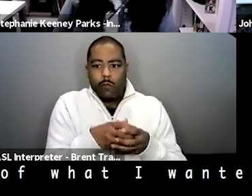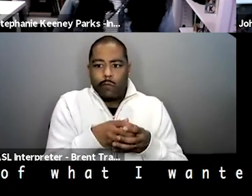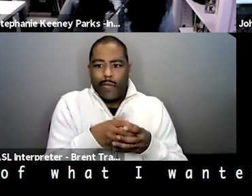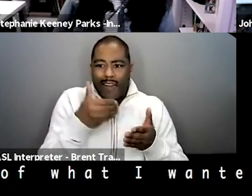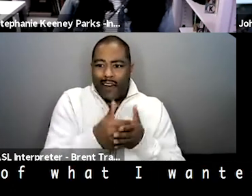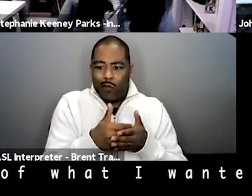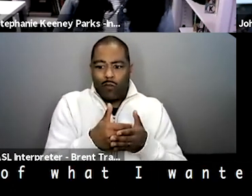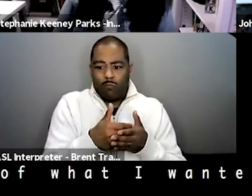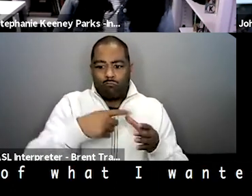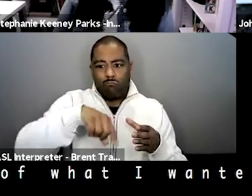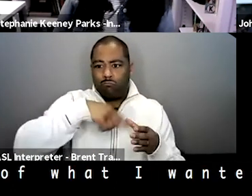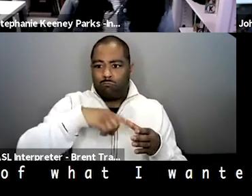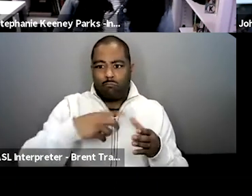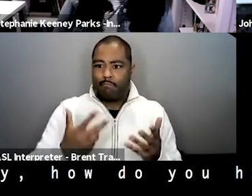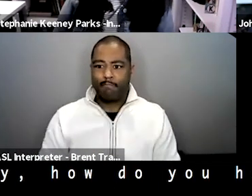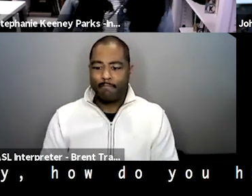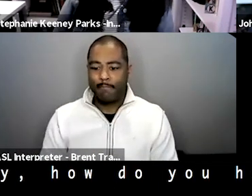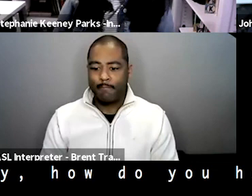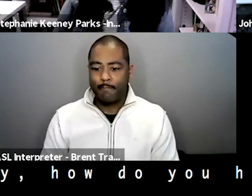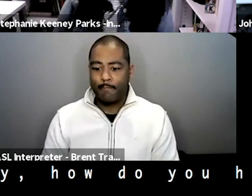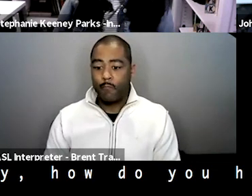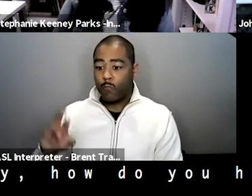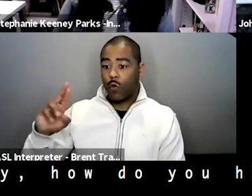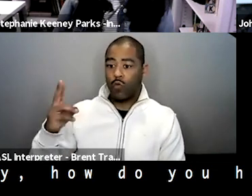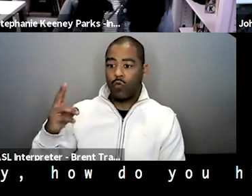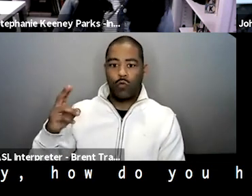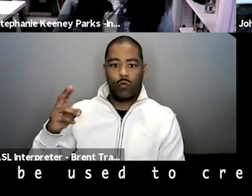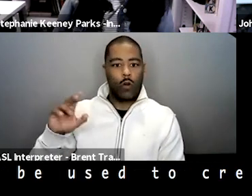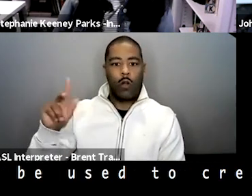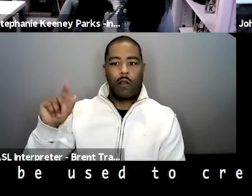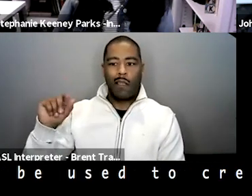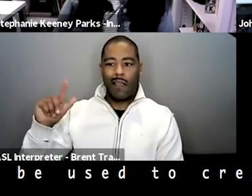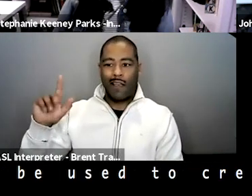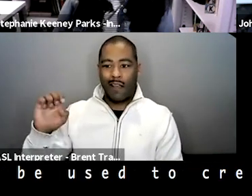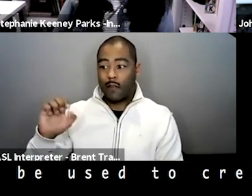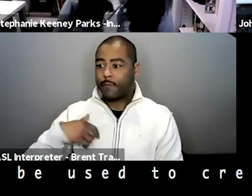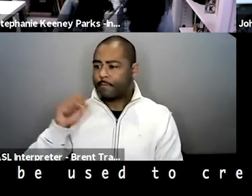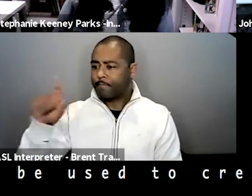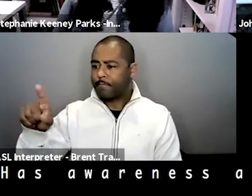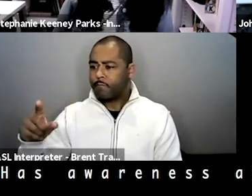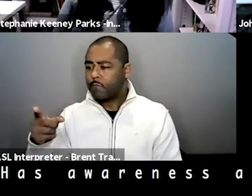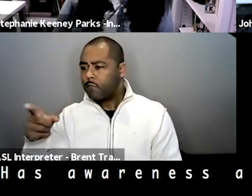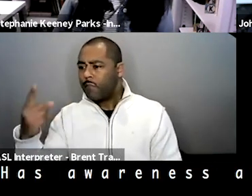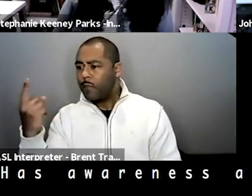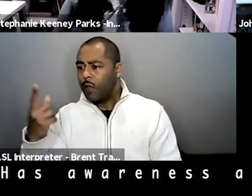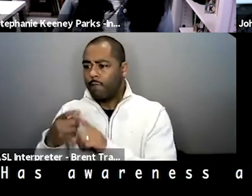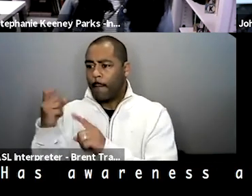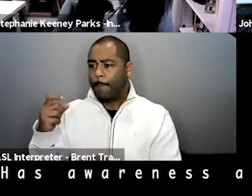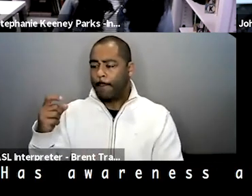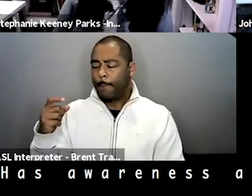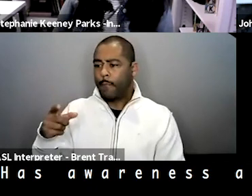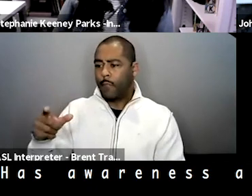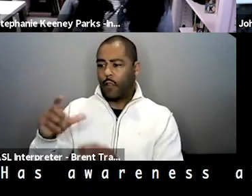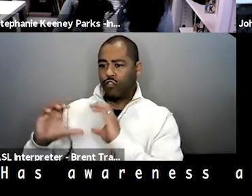audience. And it's really sort of a spin-off of what I wanted to ask you anyway, is how do you hope the film will be used to